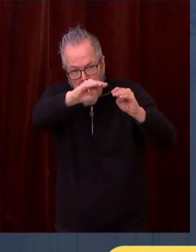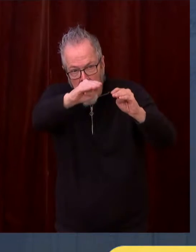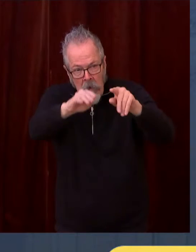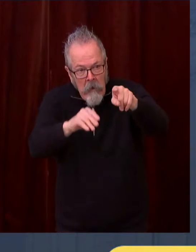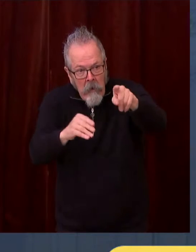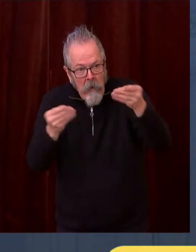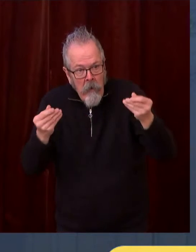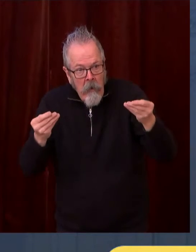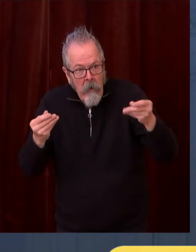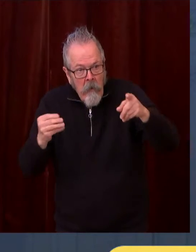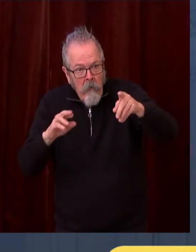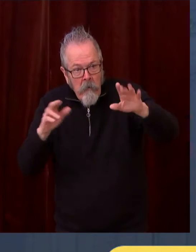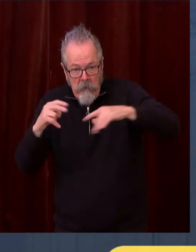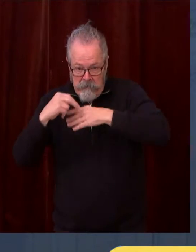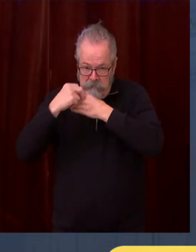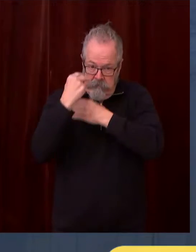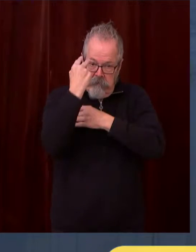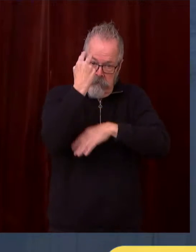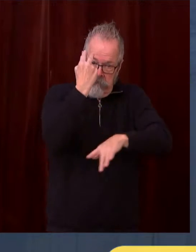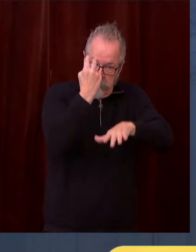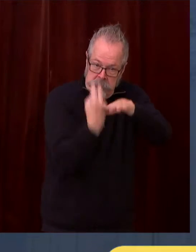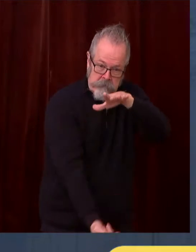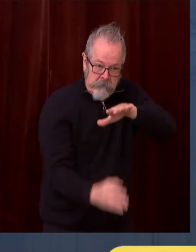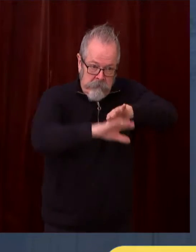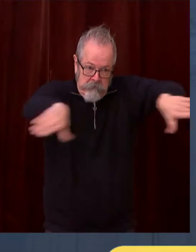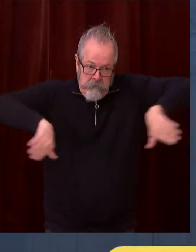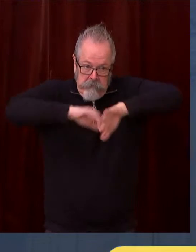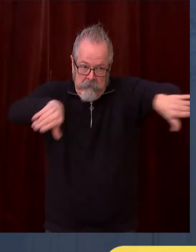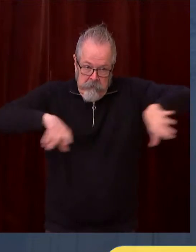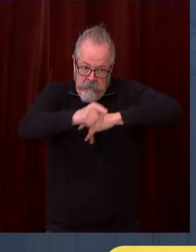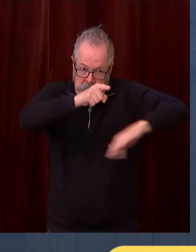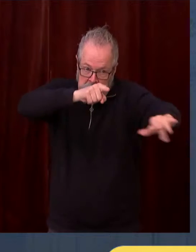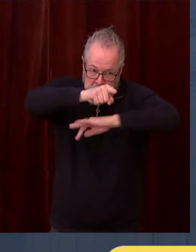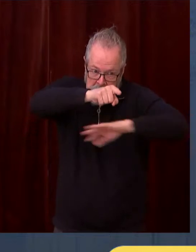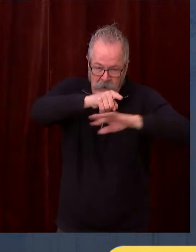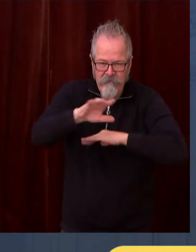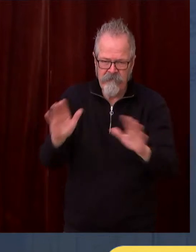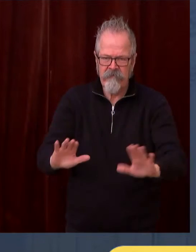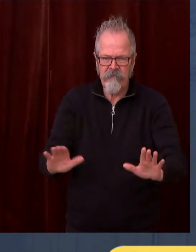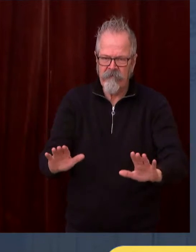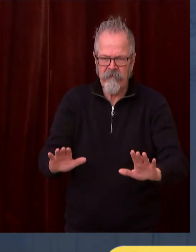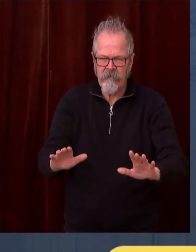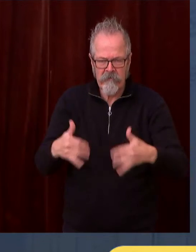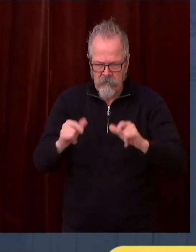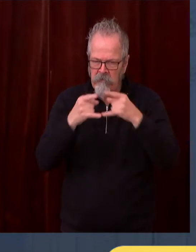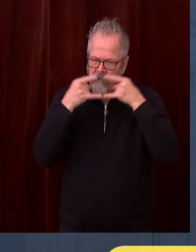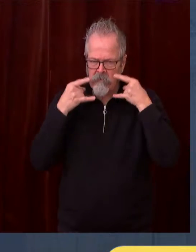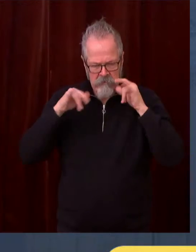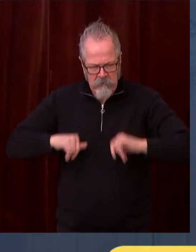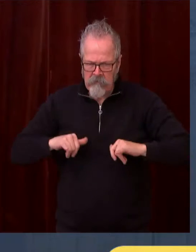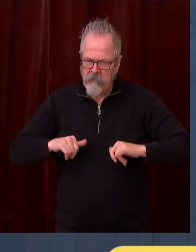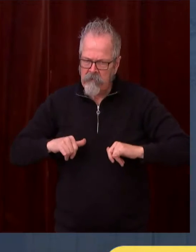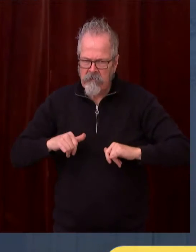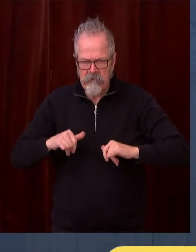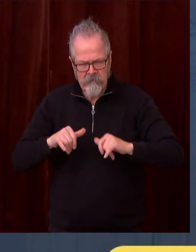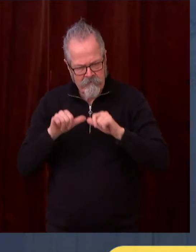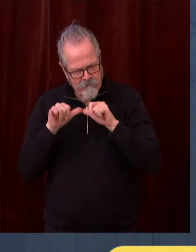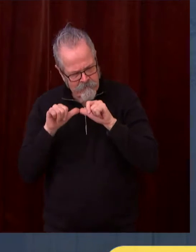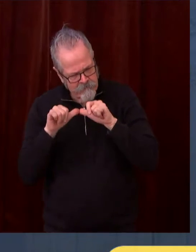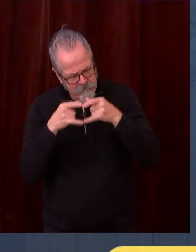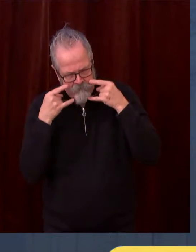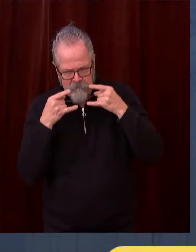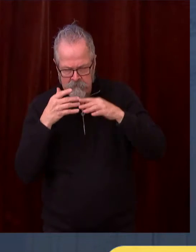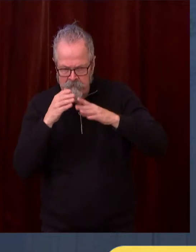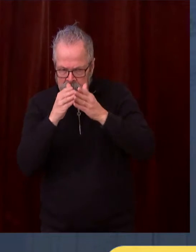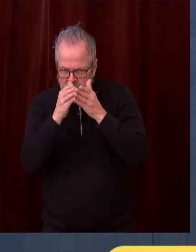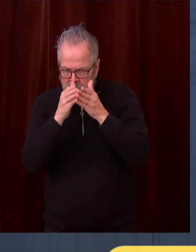see safety on the horizon, but we all got to keep pulling on this so we can get to that safe harbor together with the minimum loss of